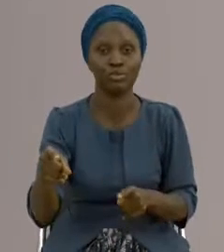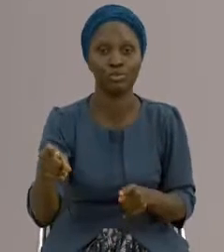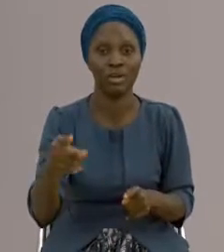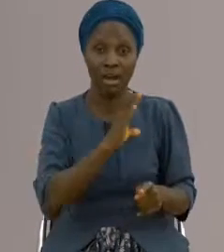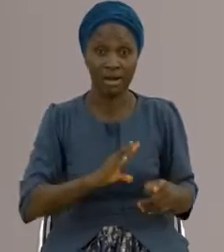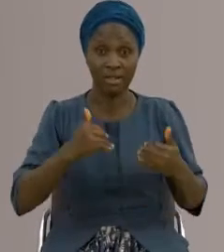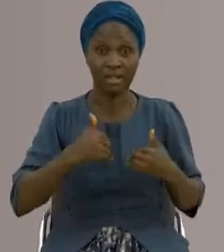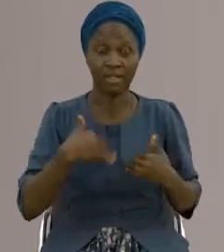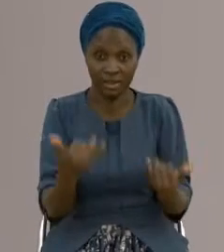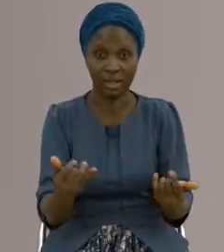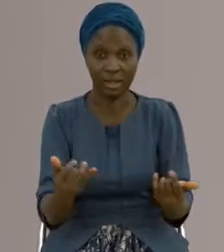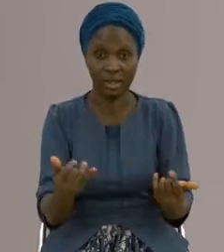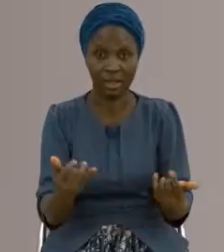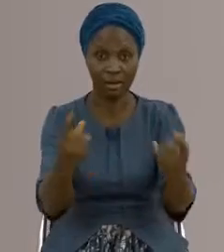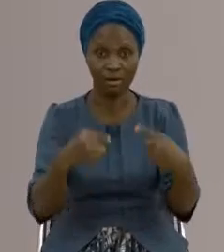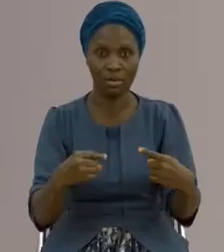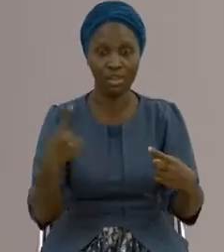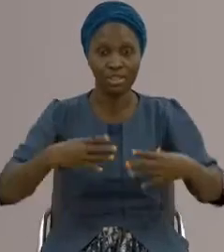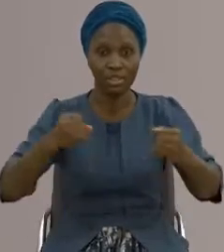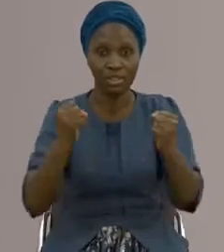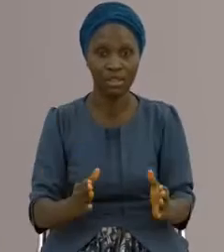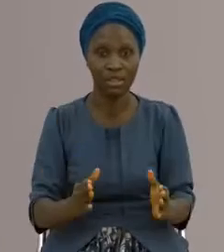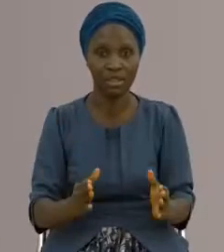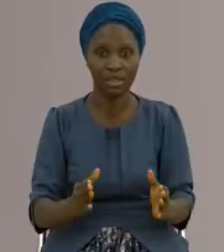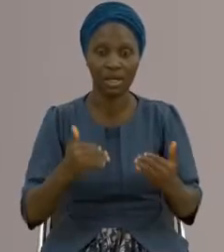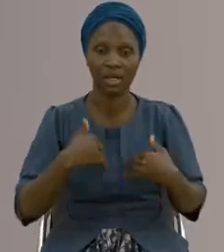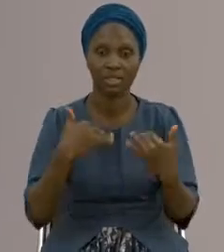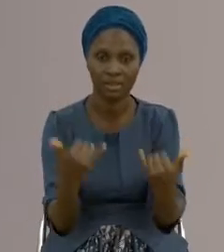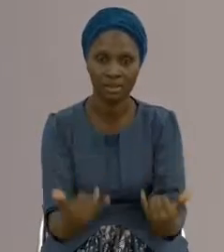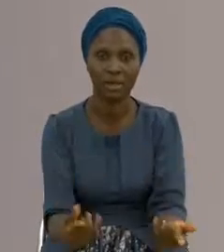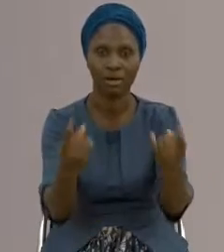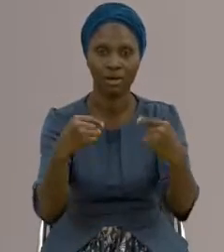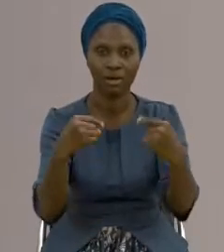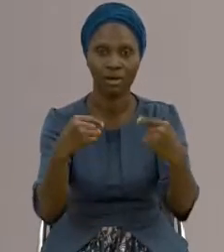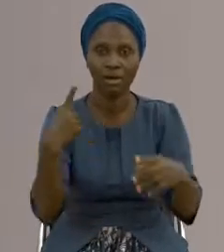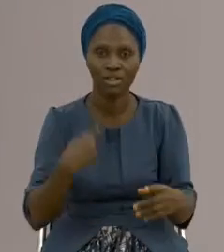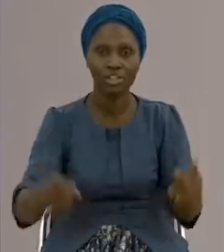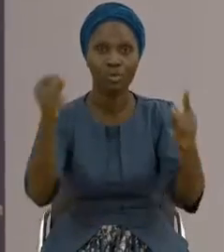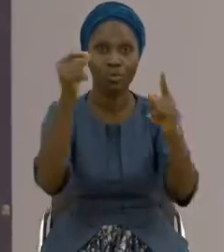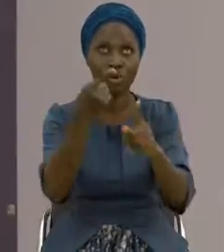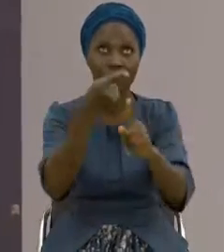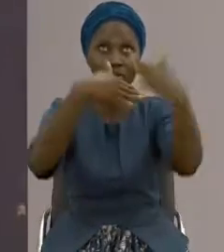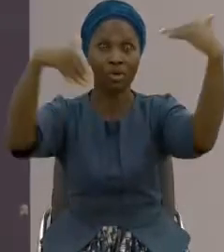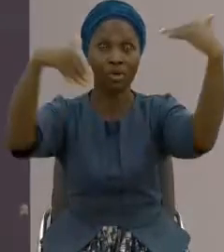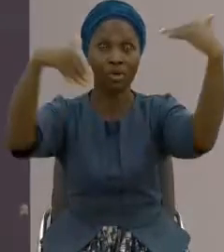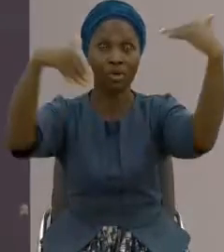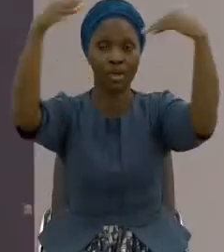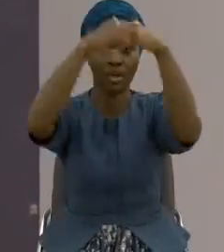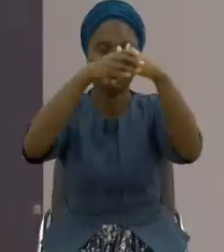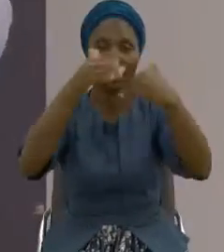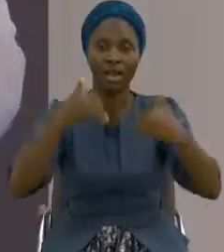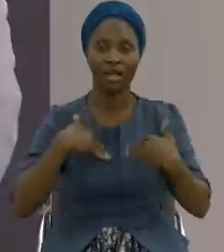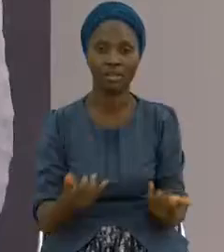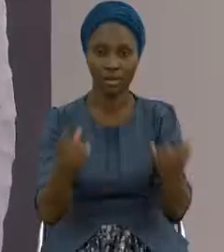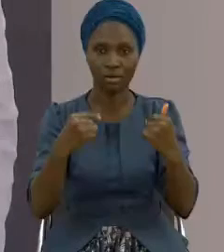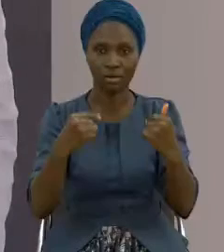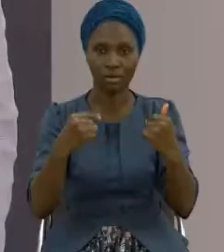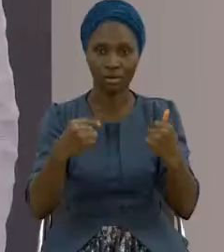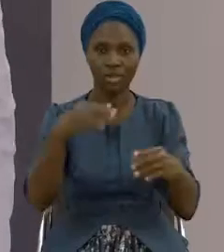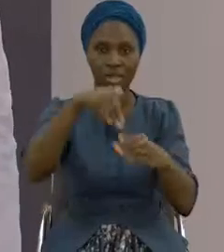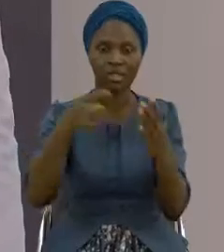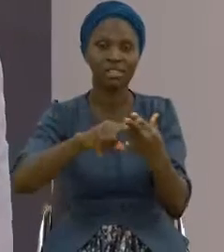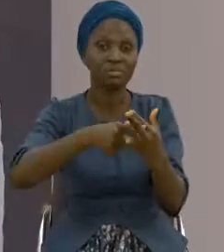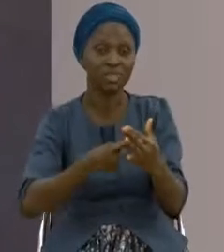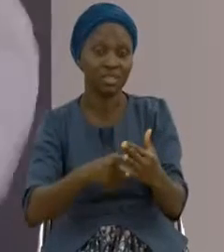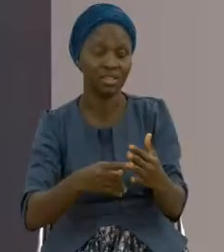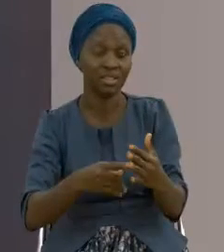word from heaven has now come. In the beginning was the word. And the word was with God. And the